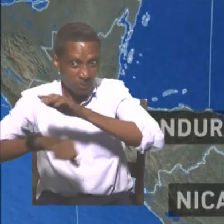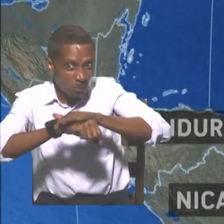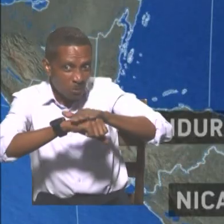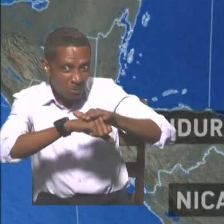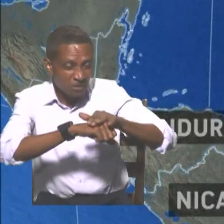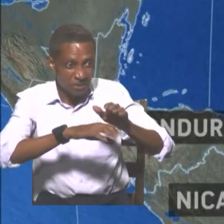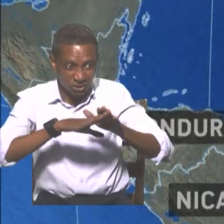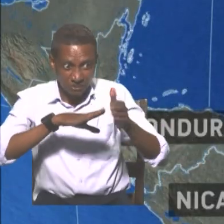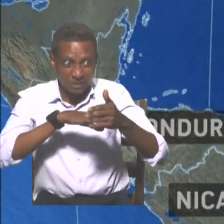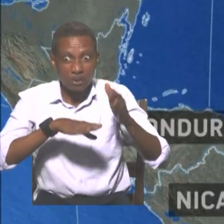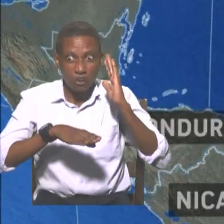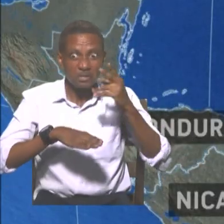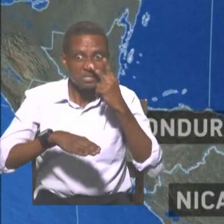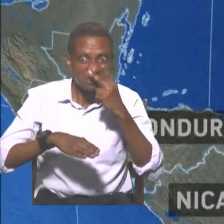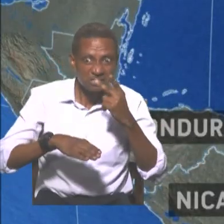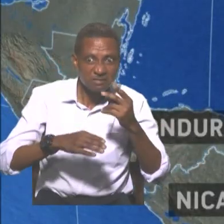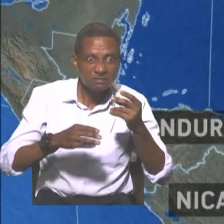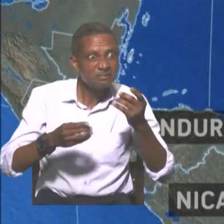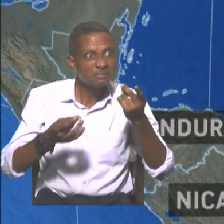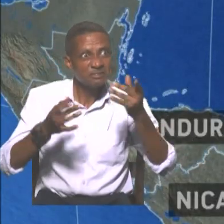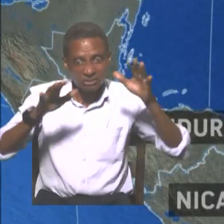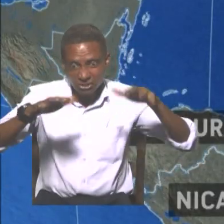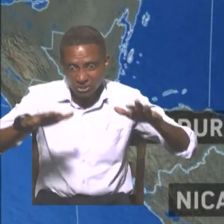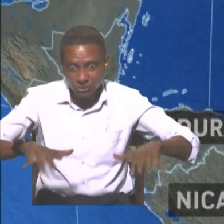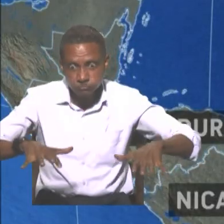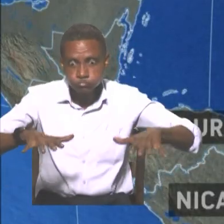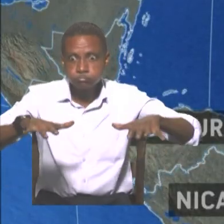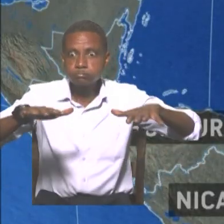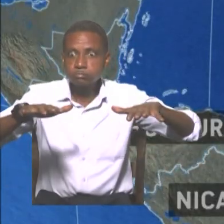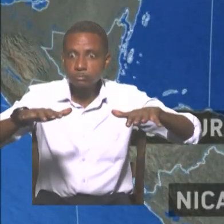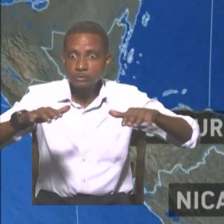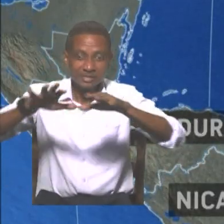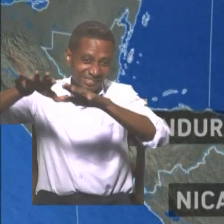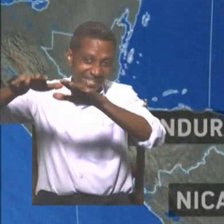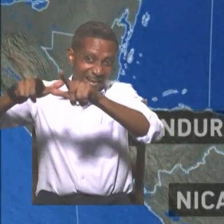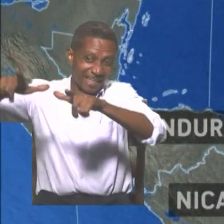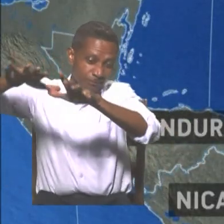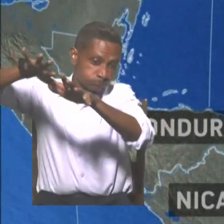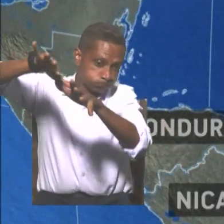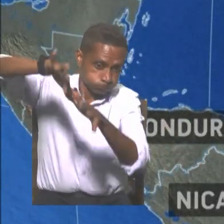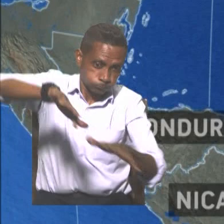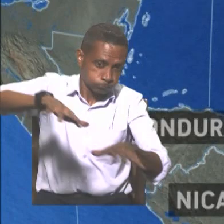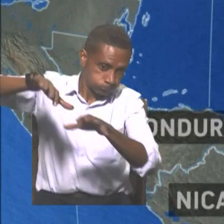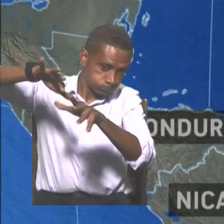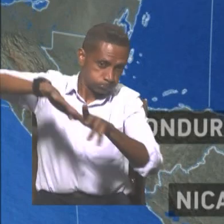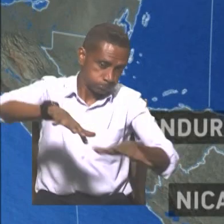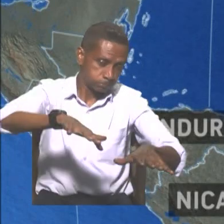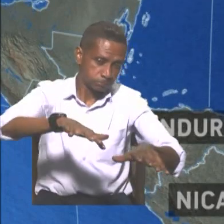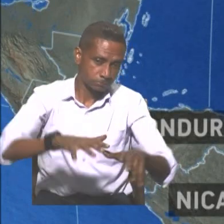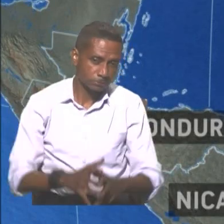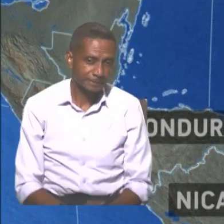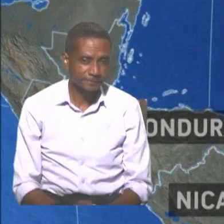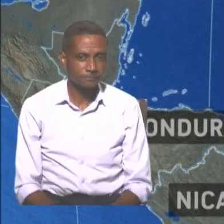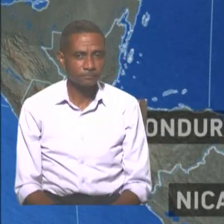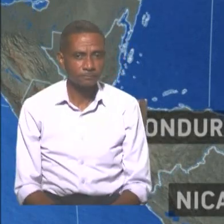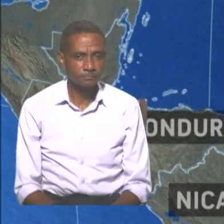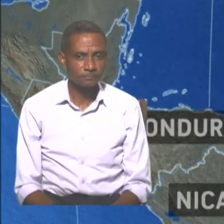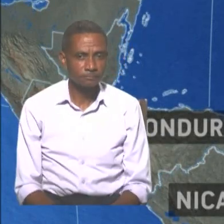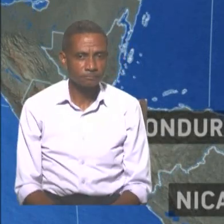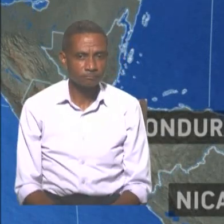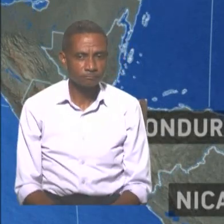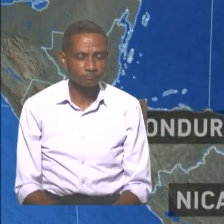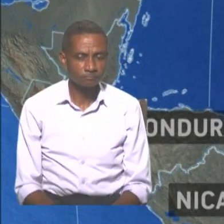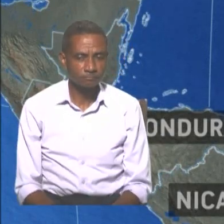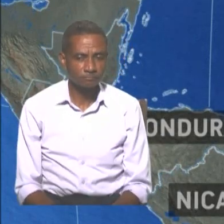life-threatening flash flooding and numerous landslides, urging residents to complete hurricane preparations by today. Conditions there